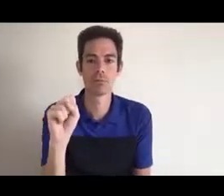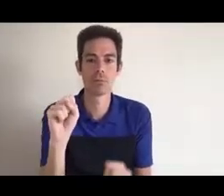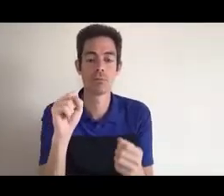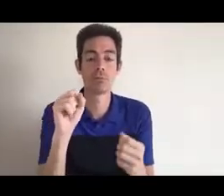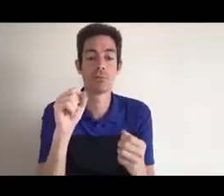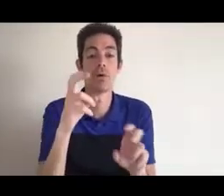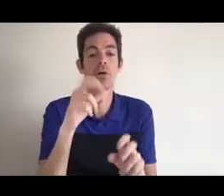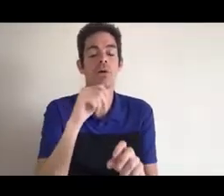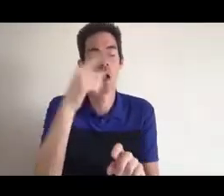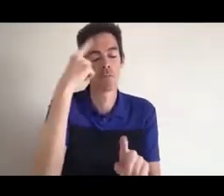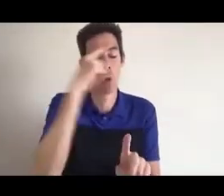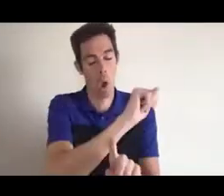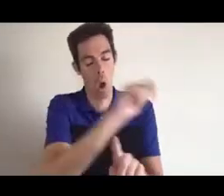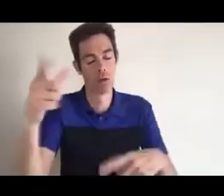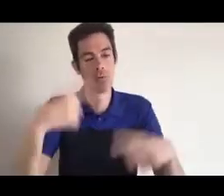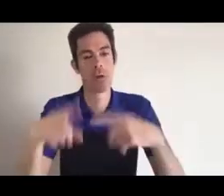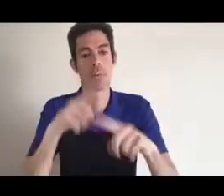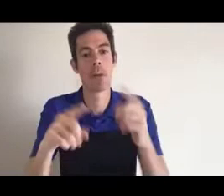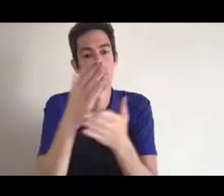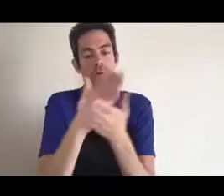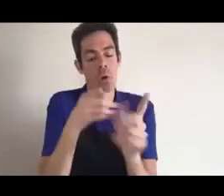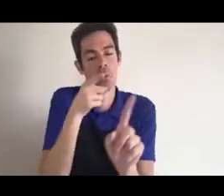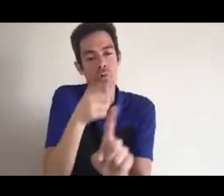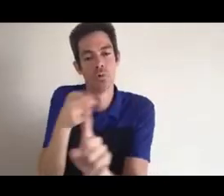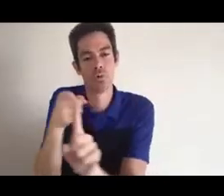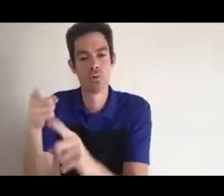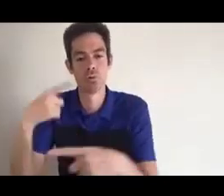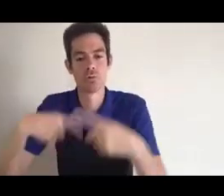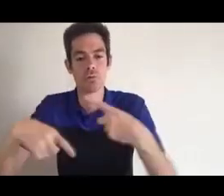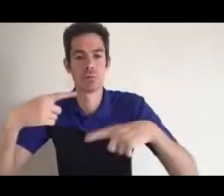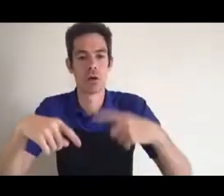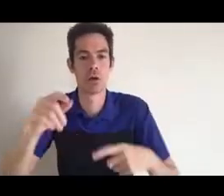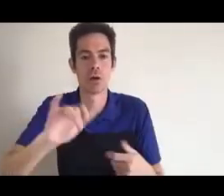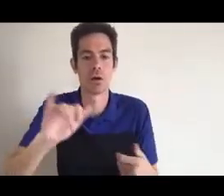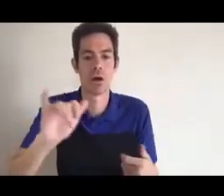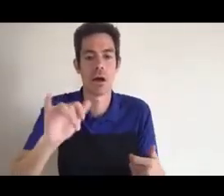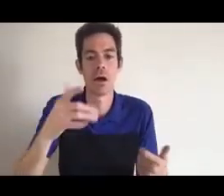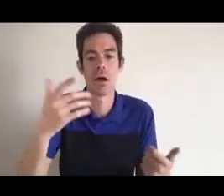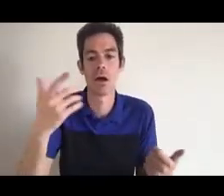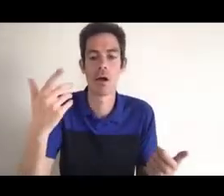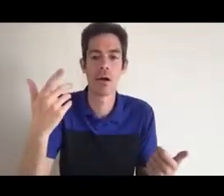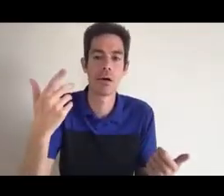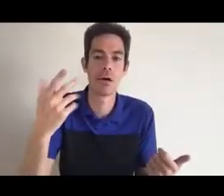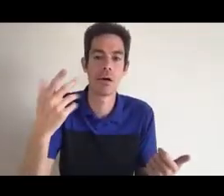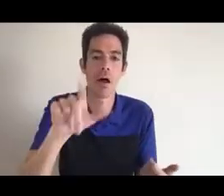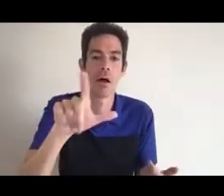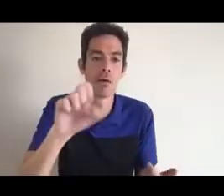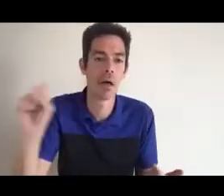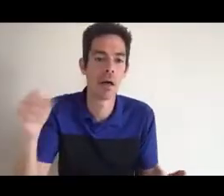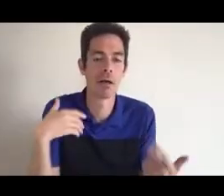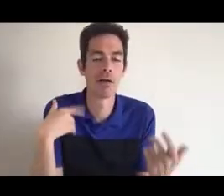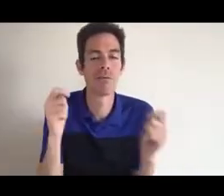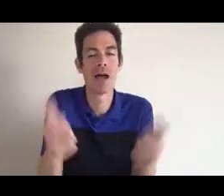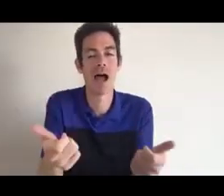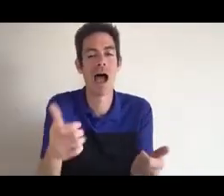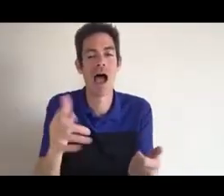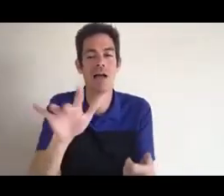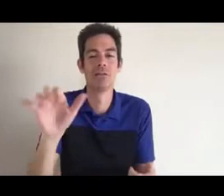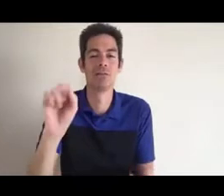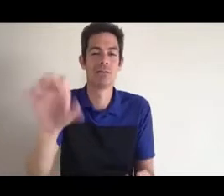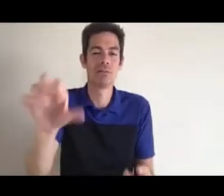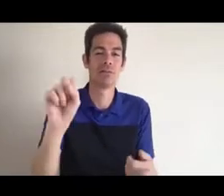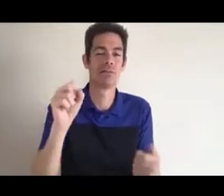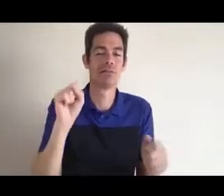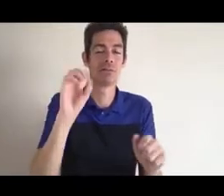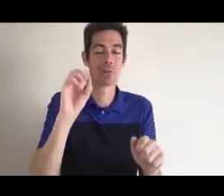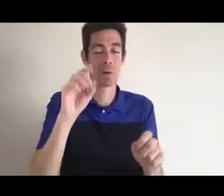just to spell sometimes a word, not for all signs, but for some specific signs like unless.